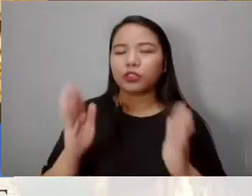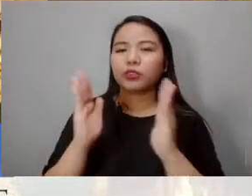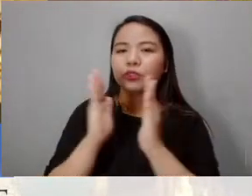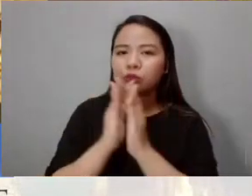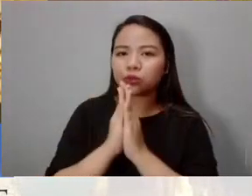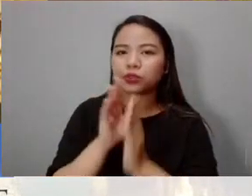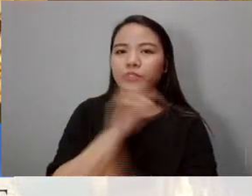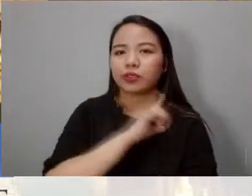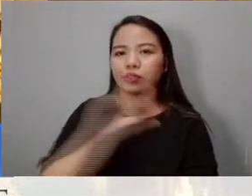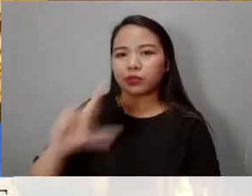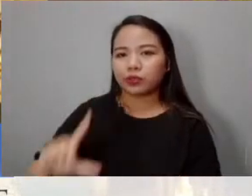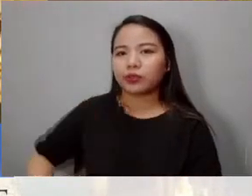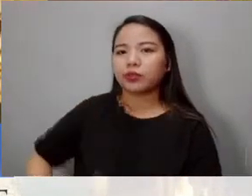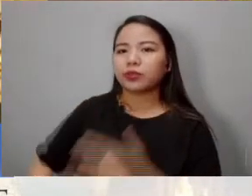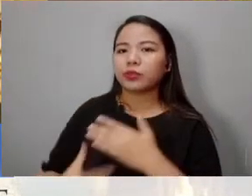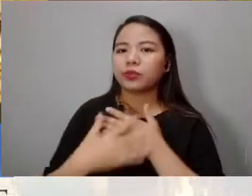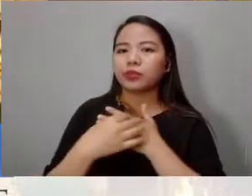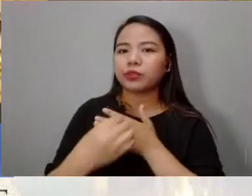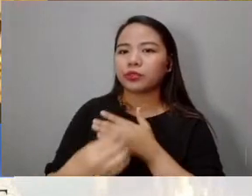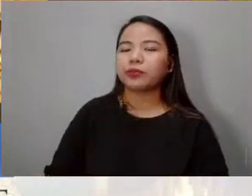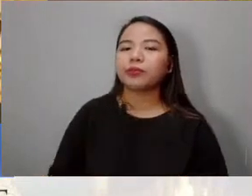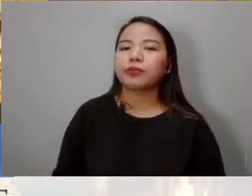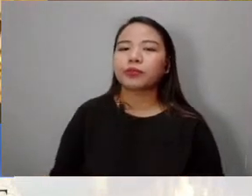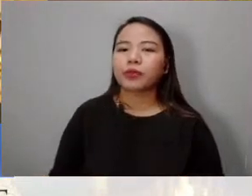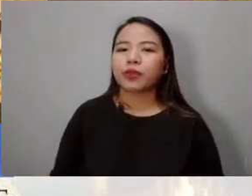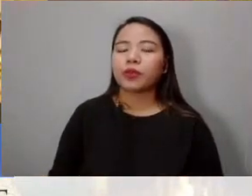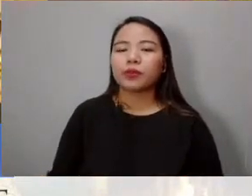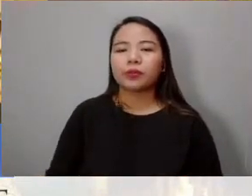the Lord.